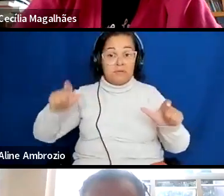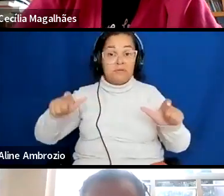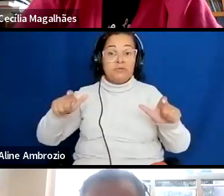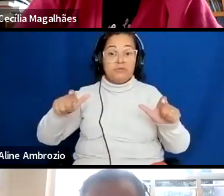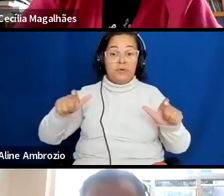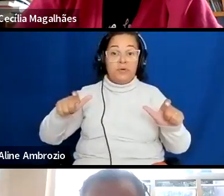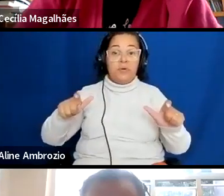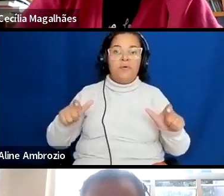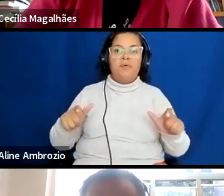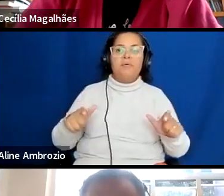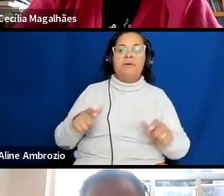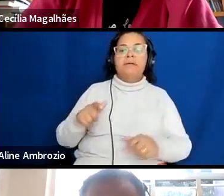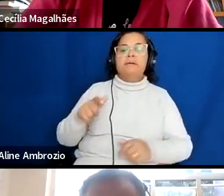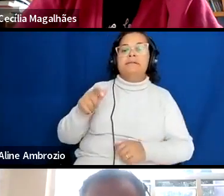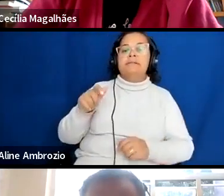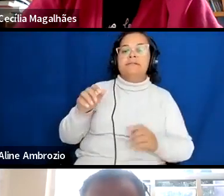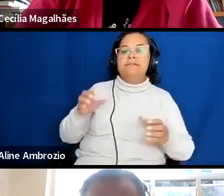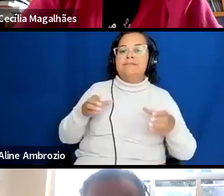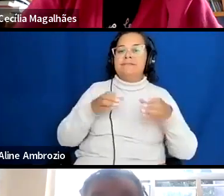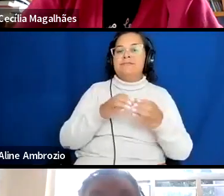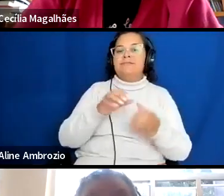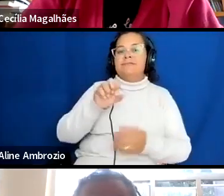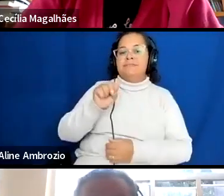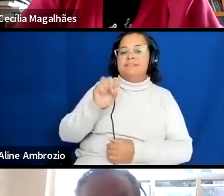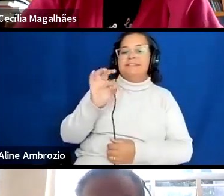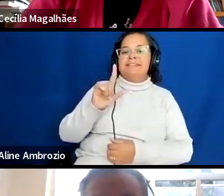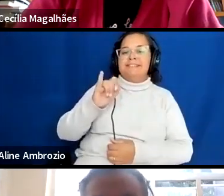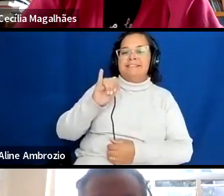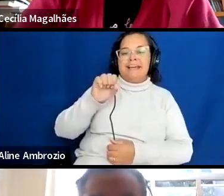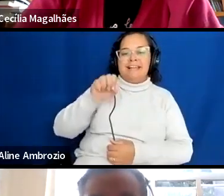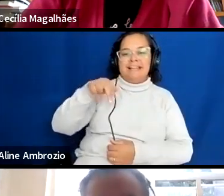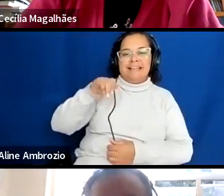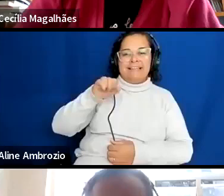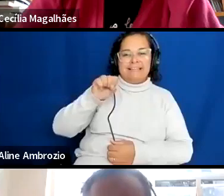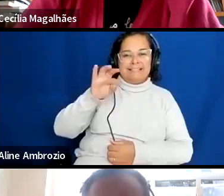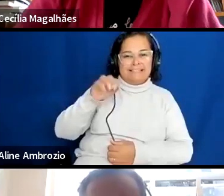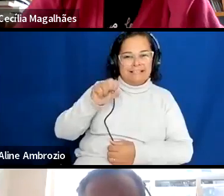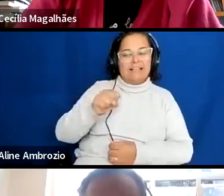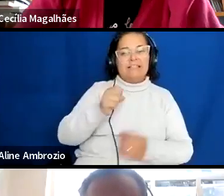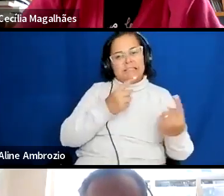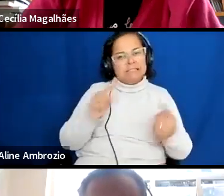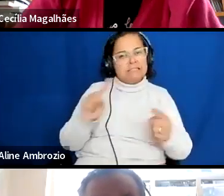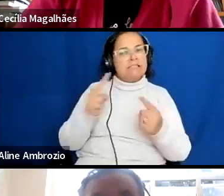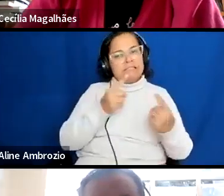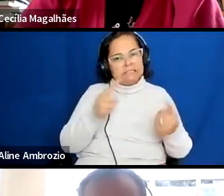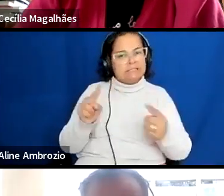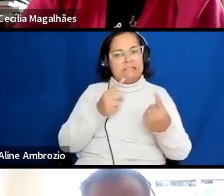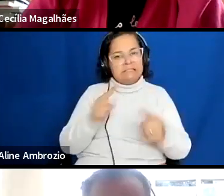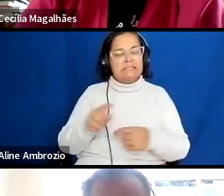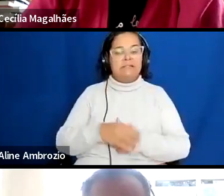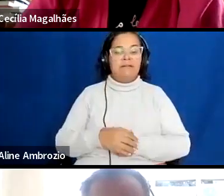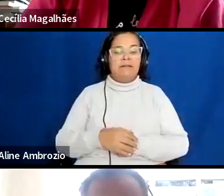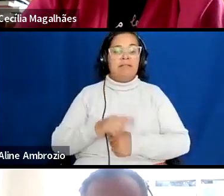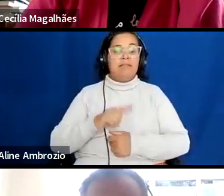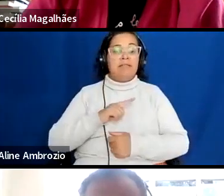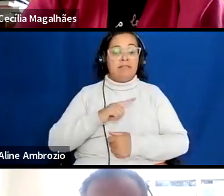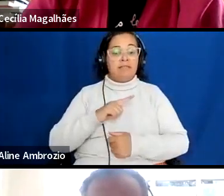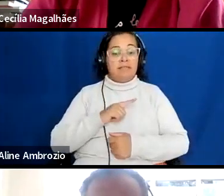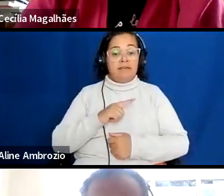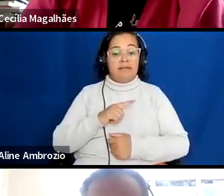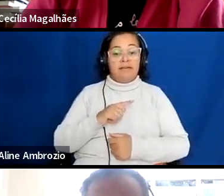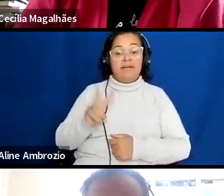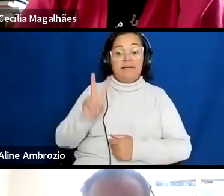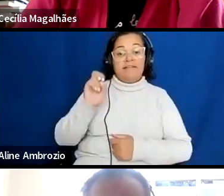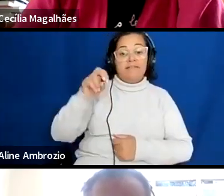these criticisms. There is a collection of these that van der Veer and Walsener put together, I think.